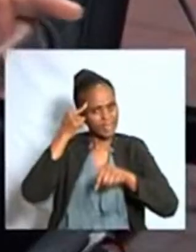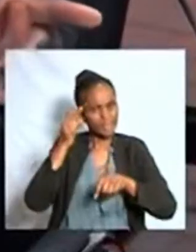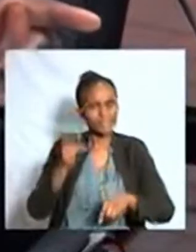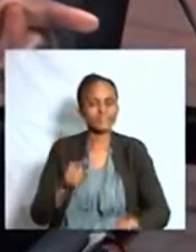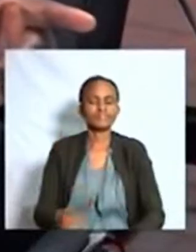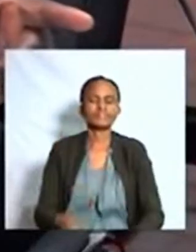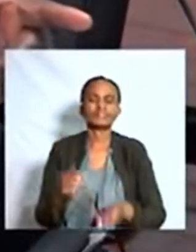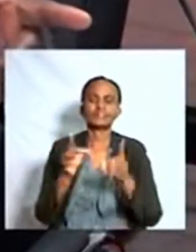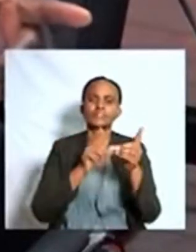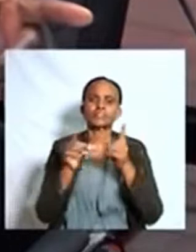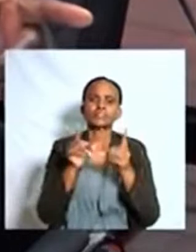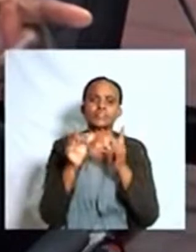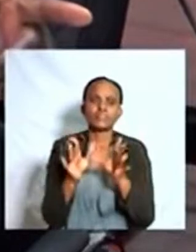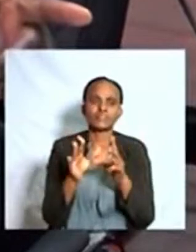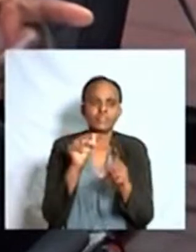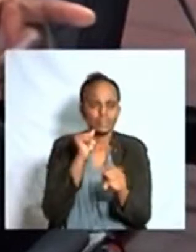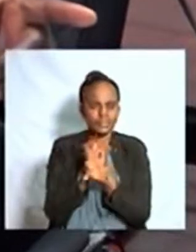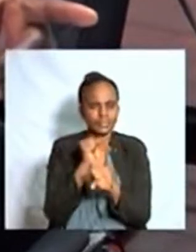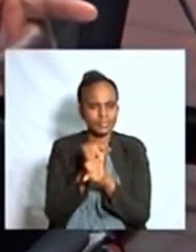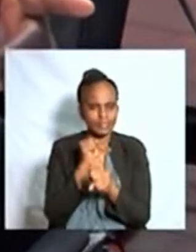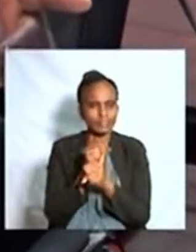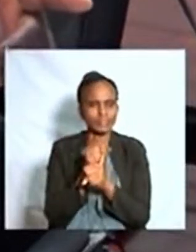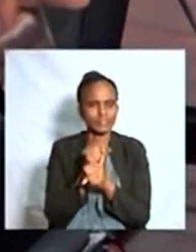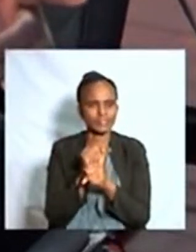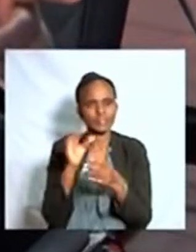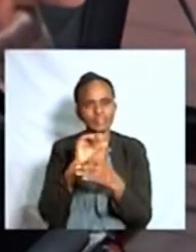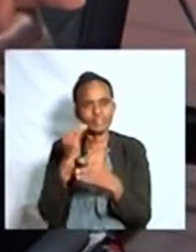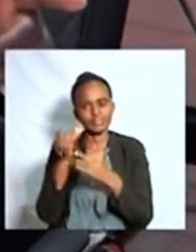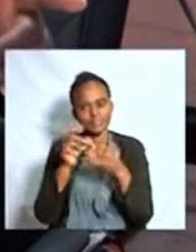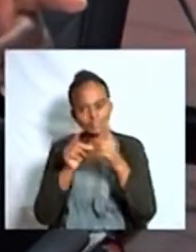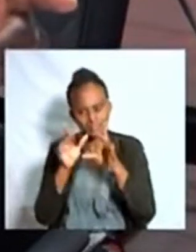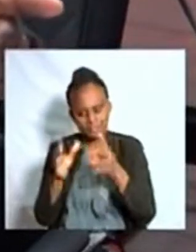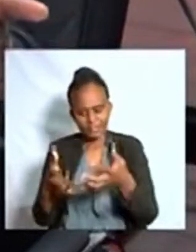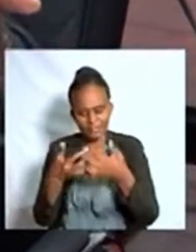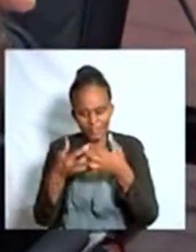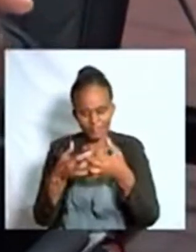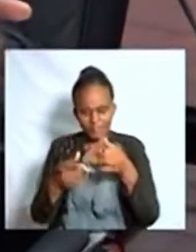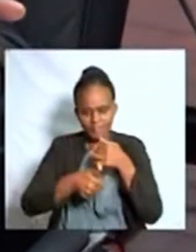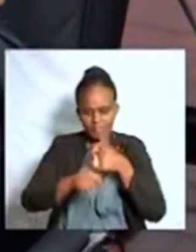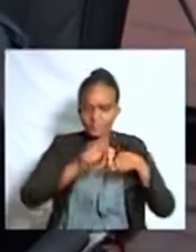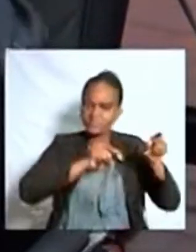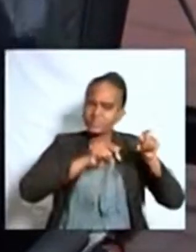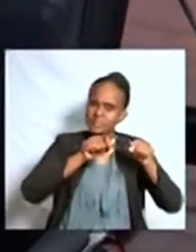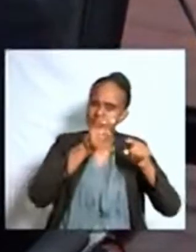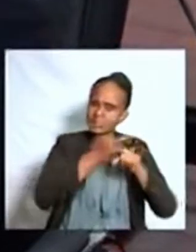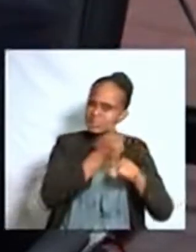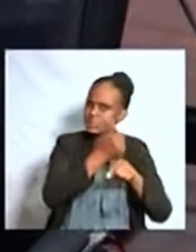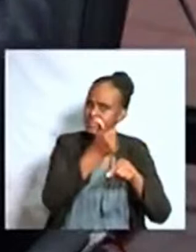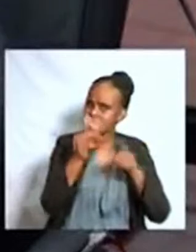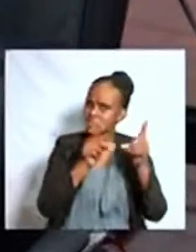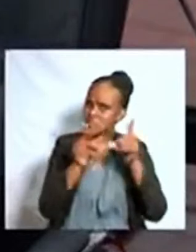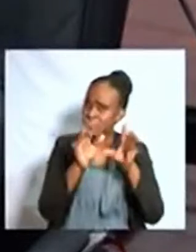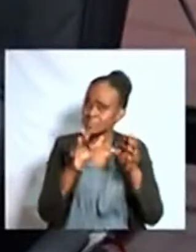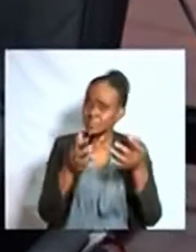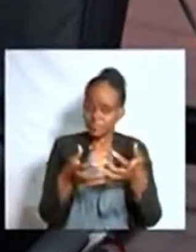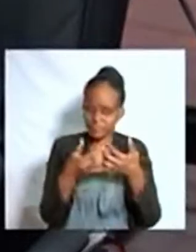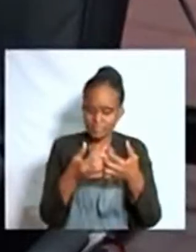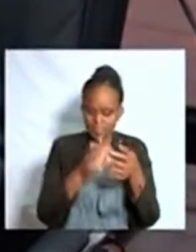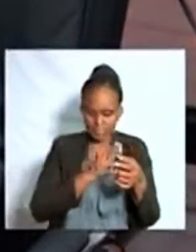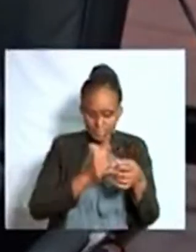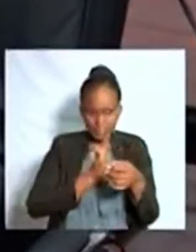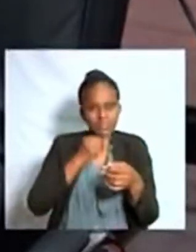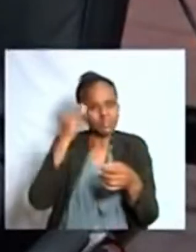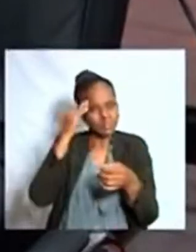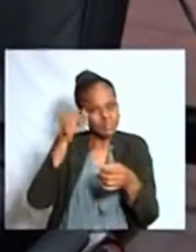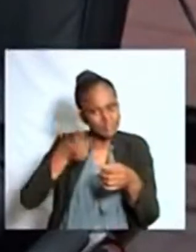A director of works or director of engineering taking over from another director of engineering. I